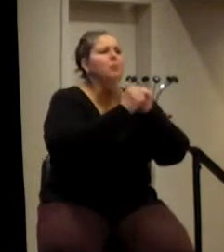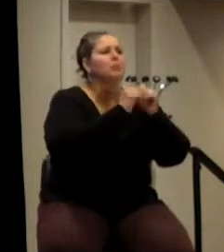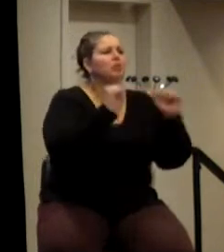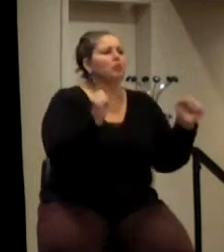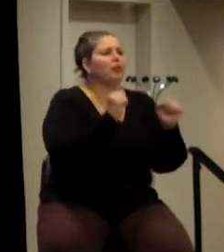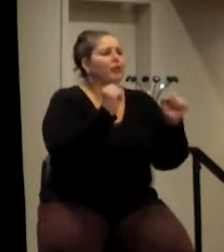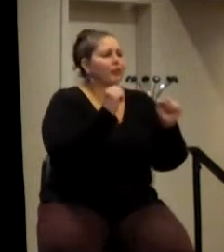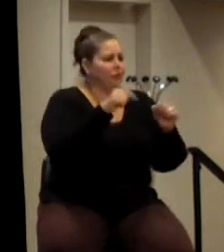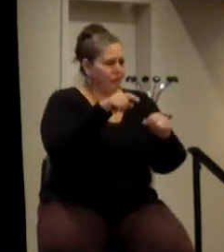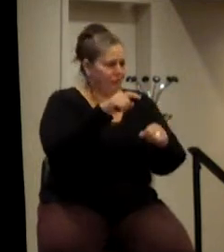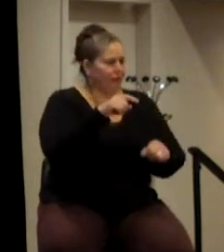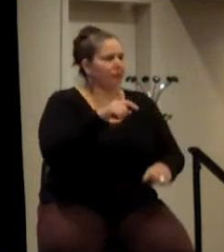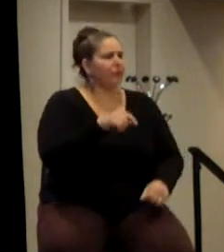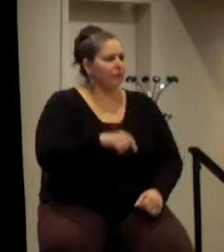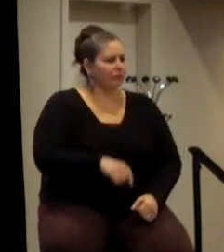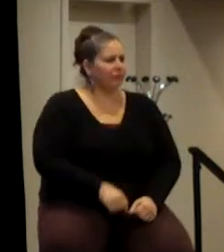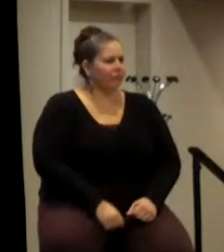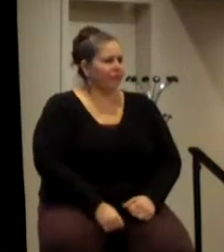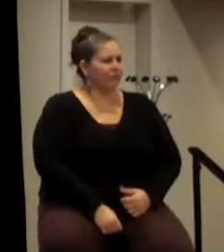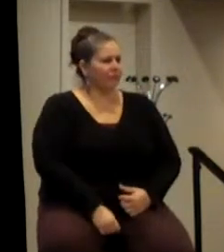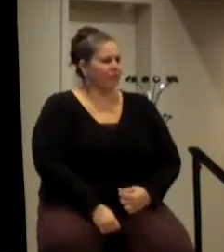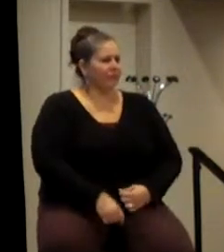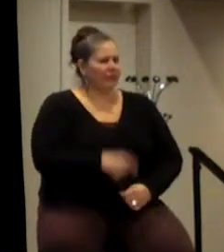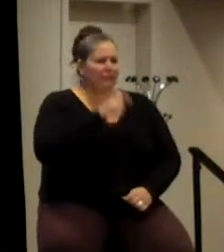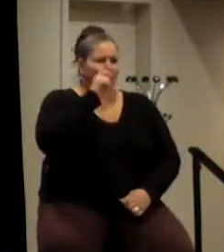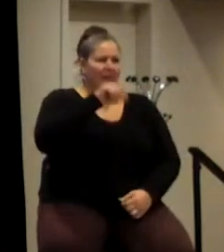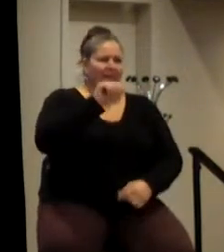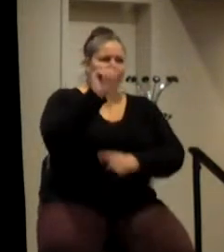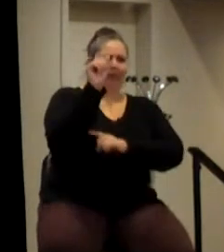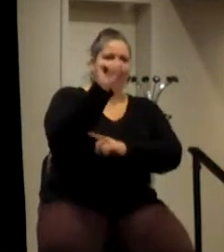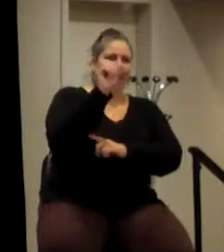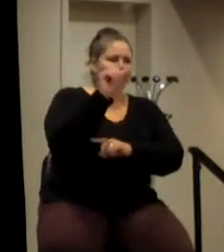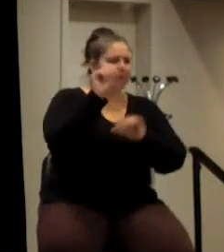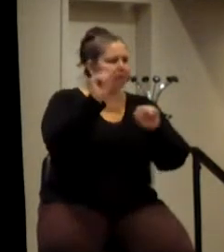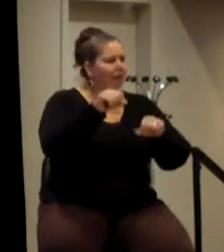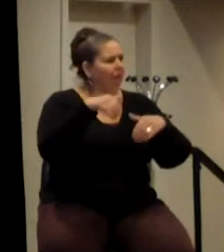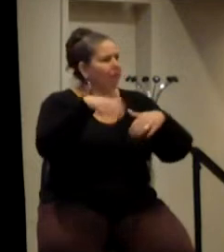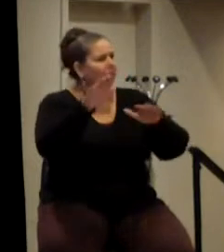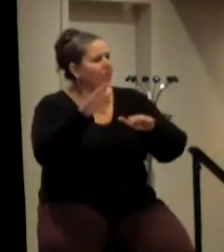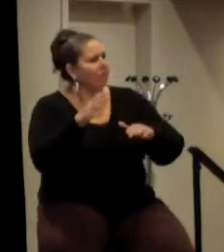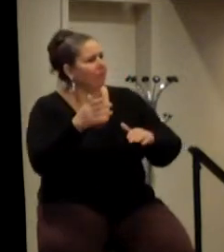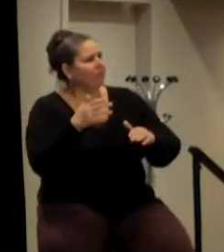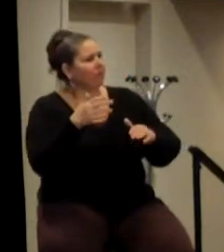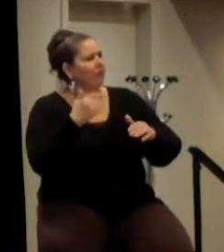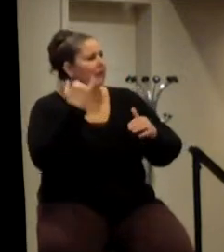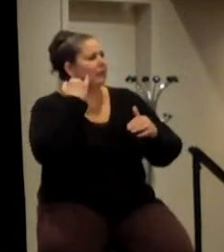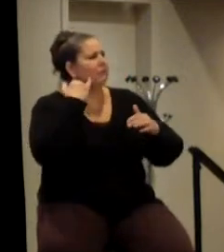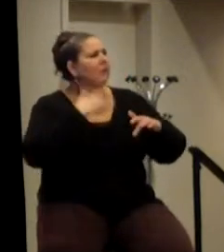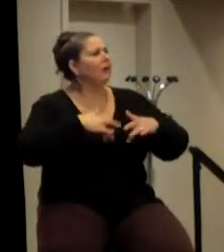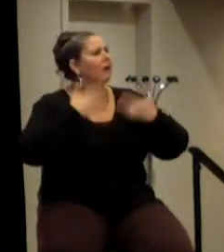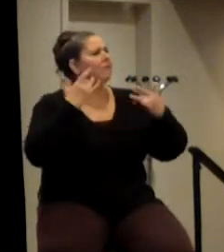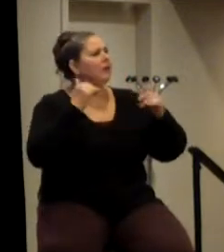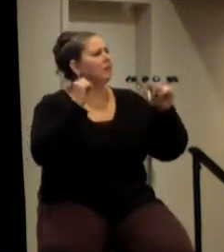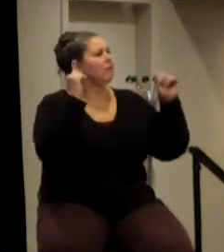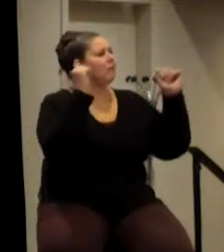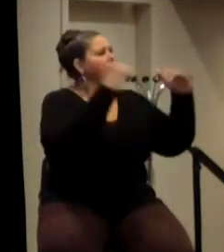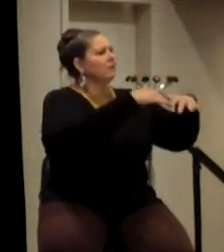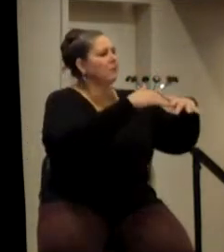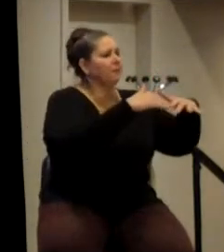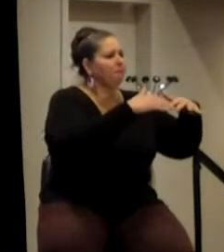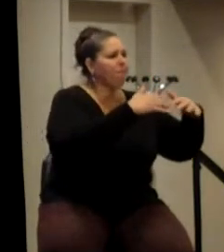allow athletics and then we have an event, we have a game, and next thing you know, we have 20 positive cases from a